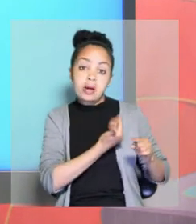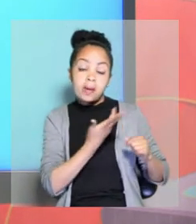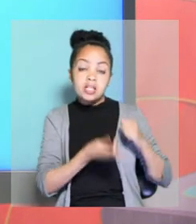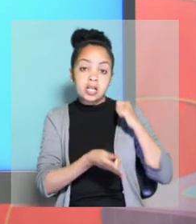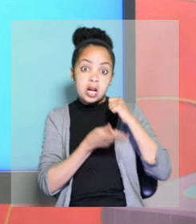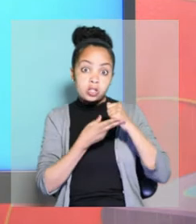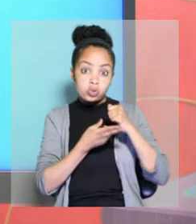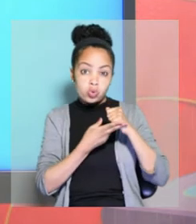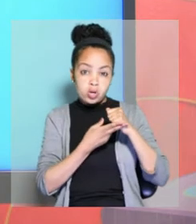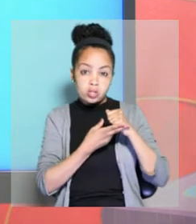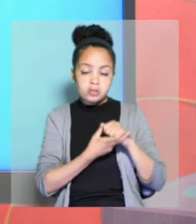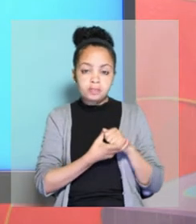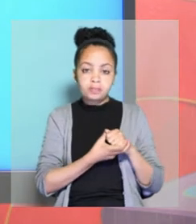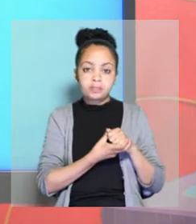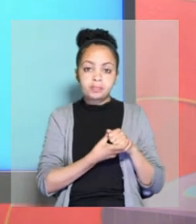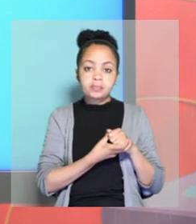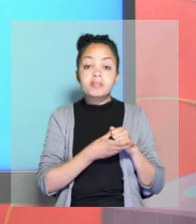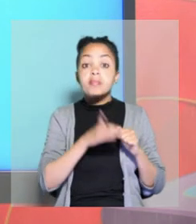storage.